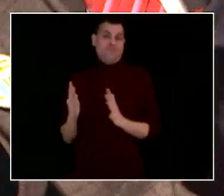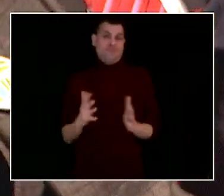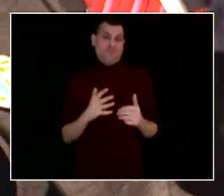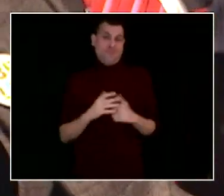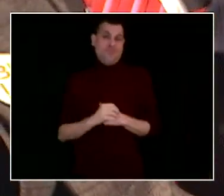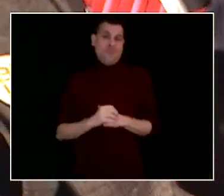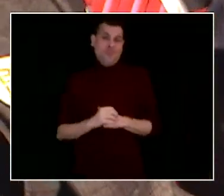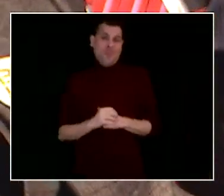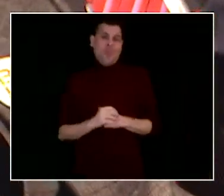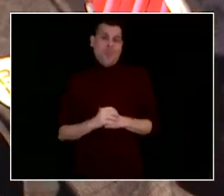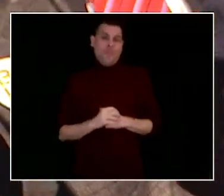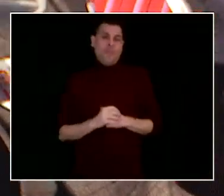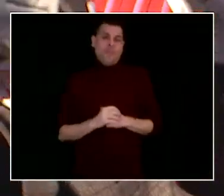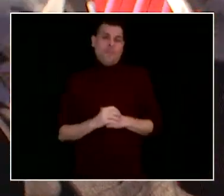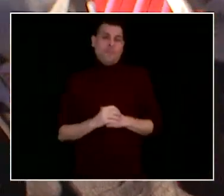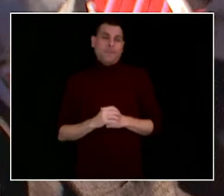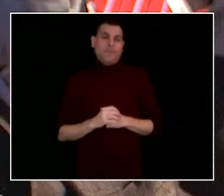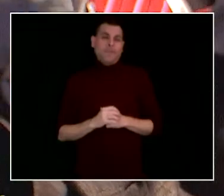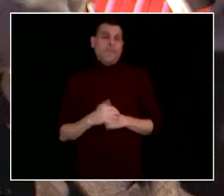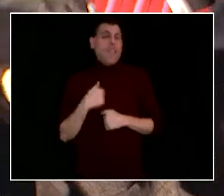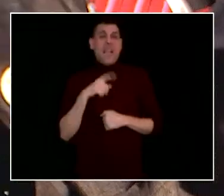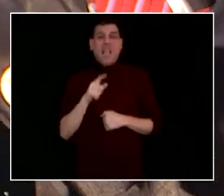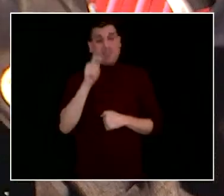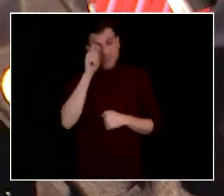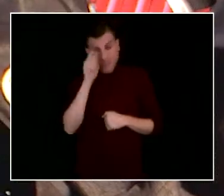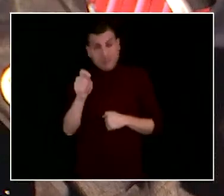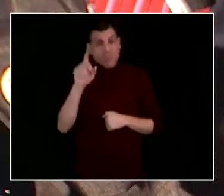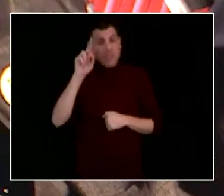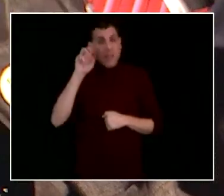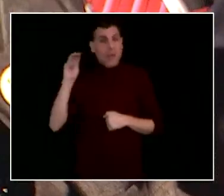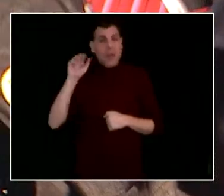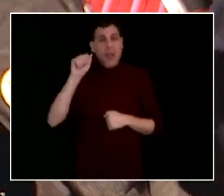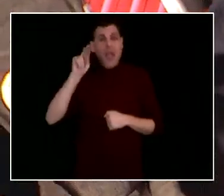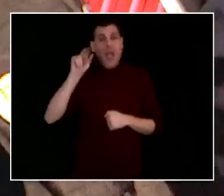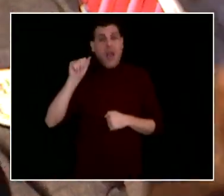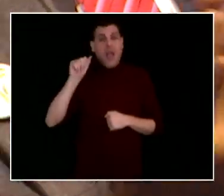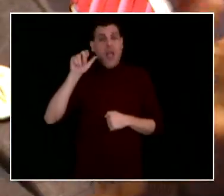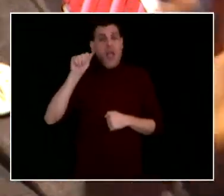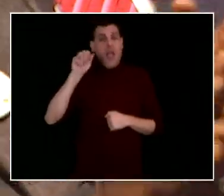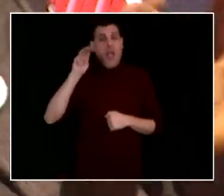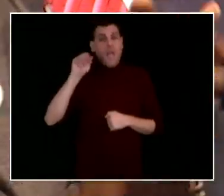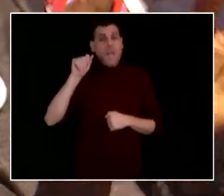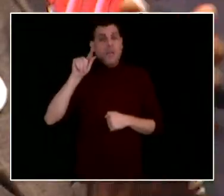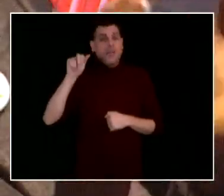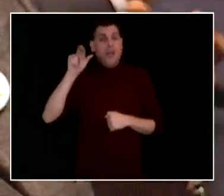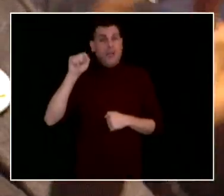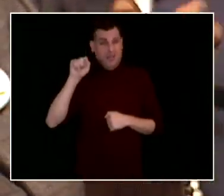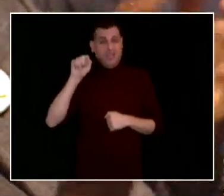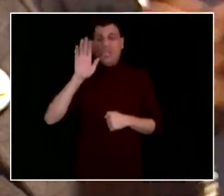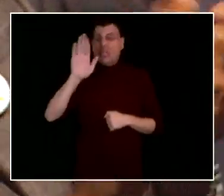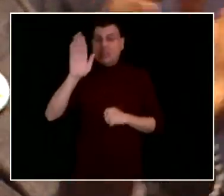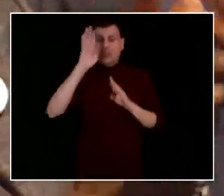And we really have to take our hat off to Deputy Mayor Anna Amazar's leadership and vision.